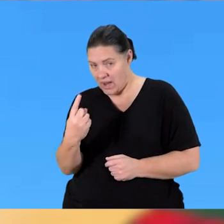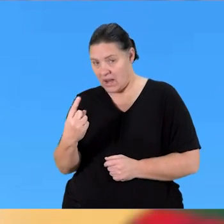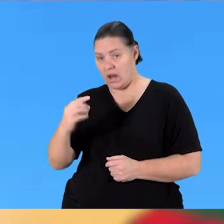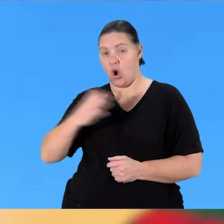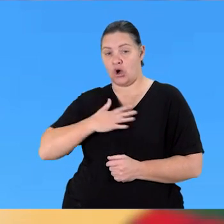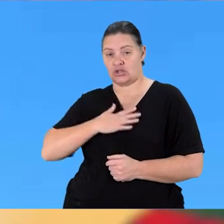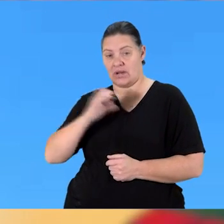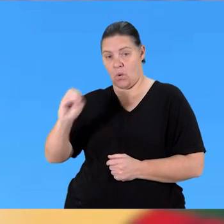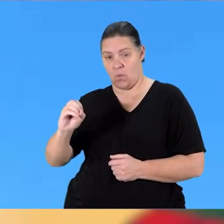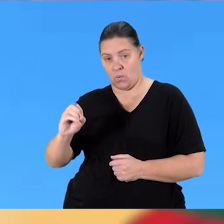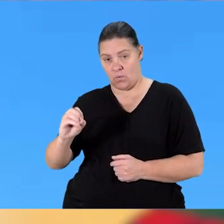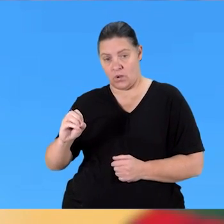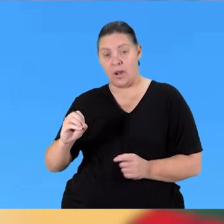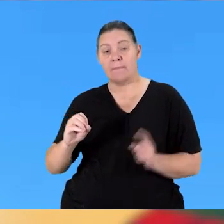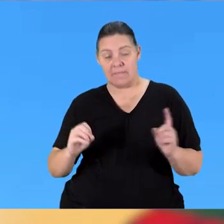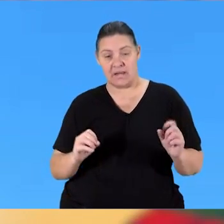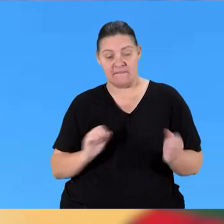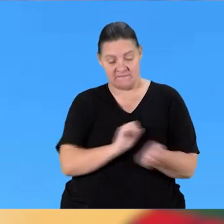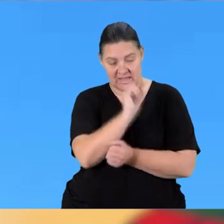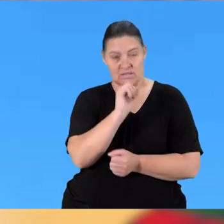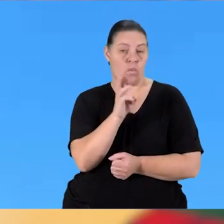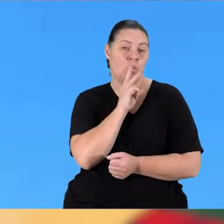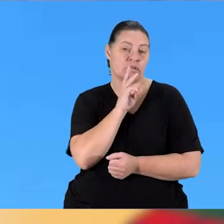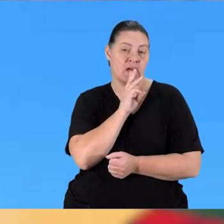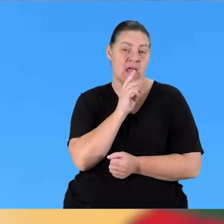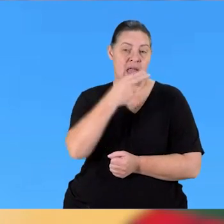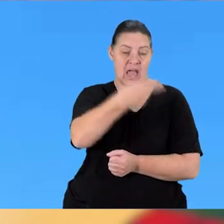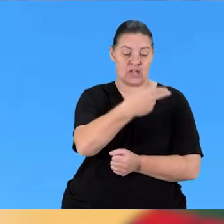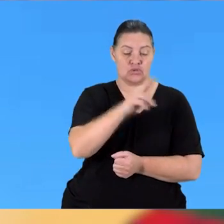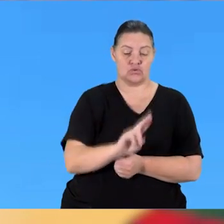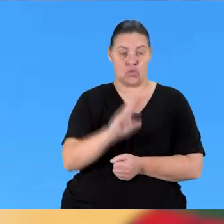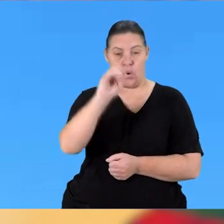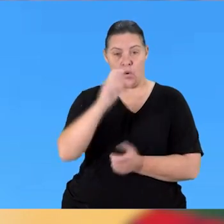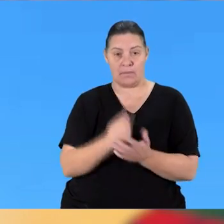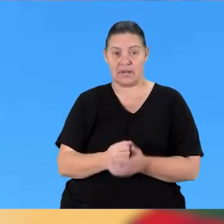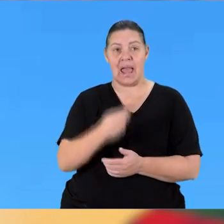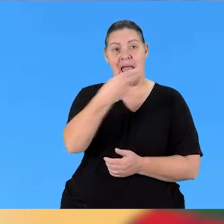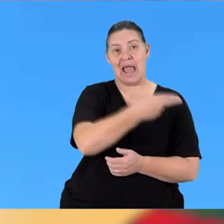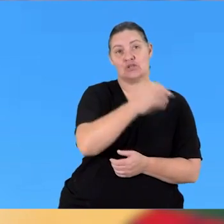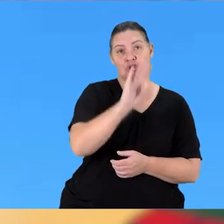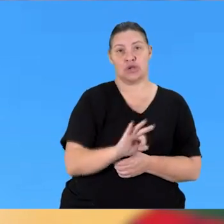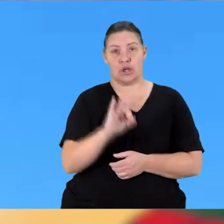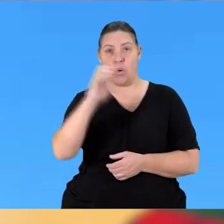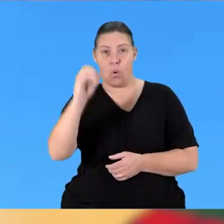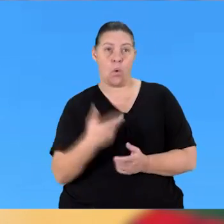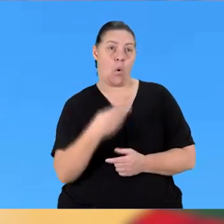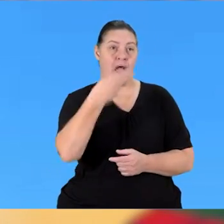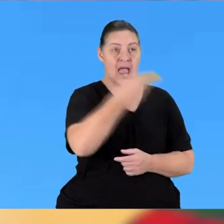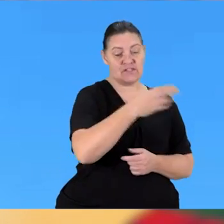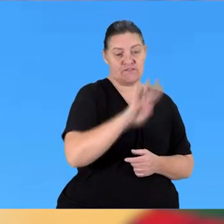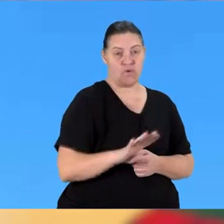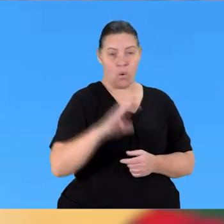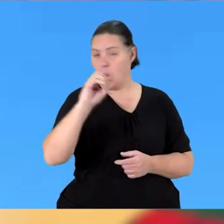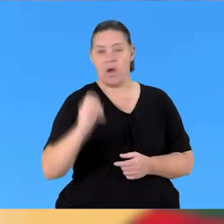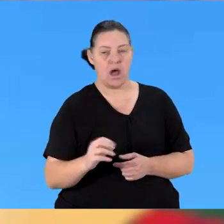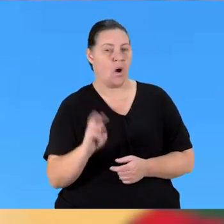1 oxygen atom. So that the ratio is fixed for water. You will never find a water molecule having H3O or H4O.